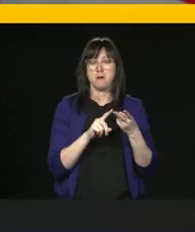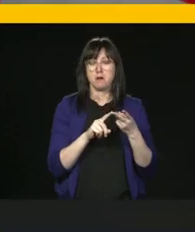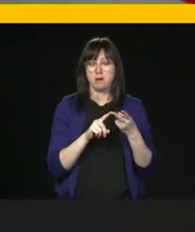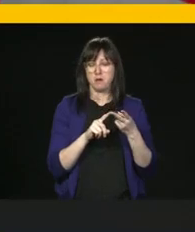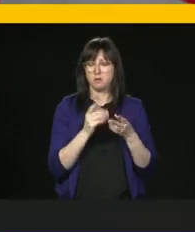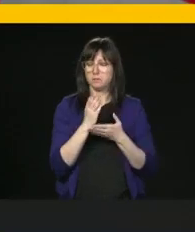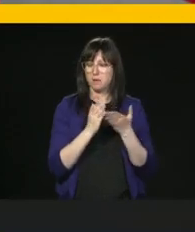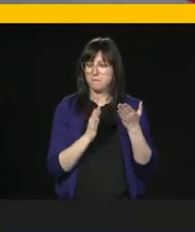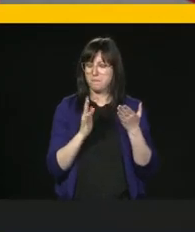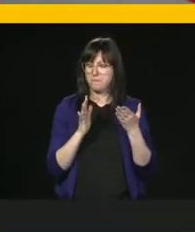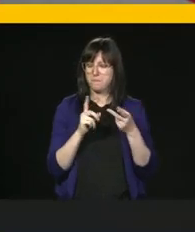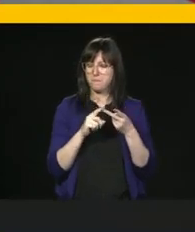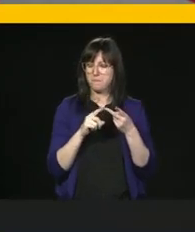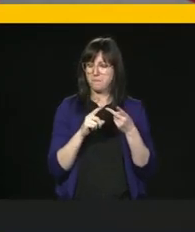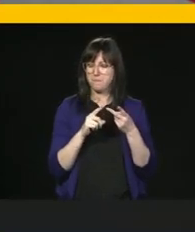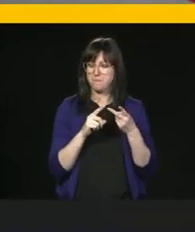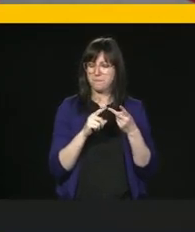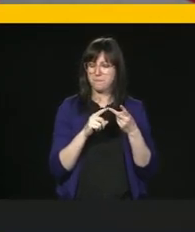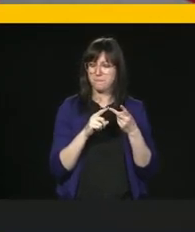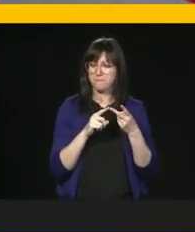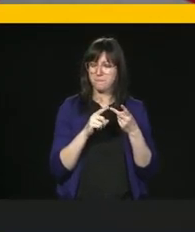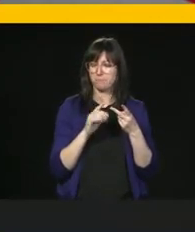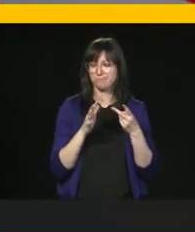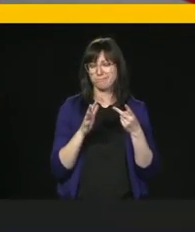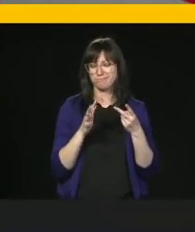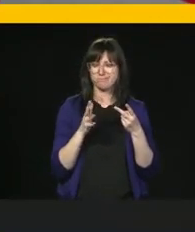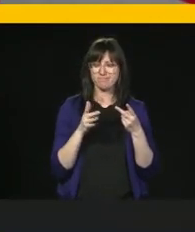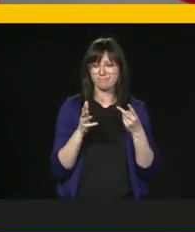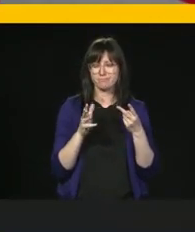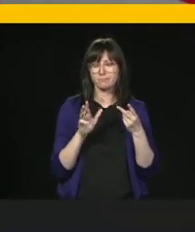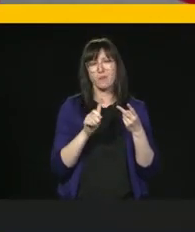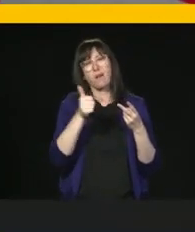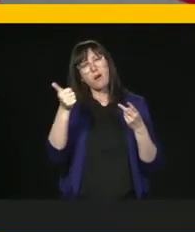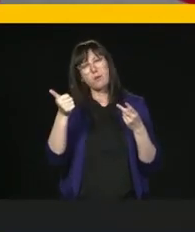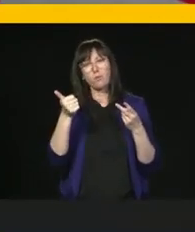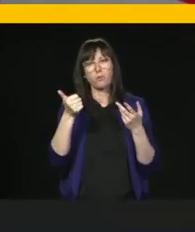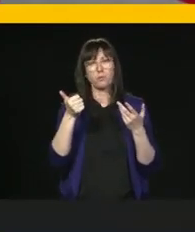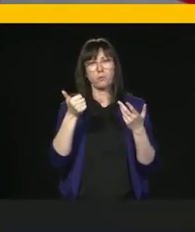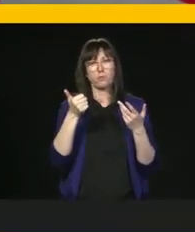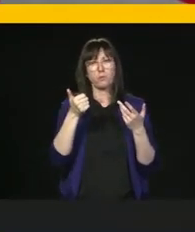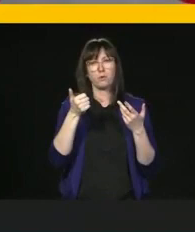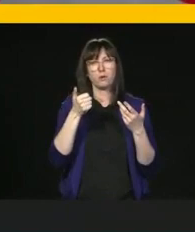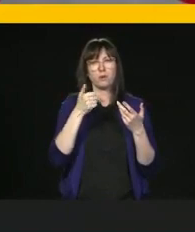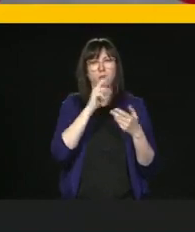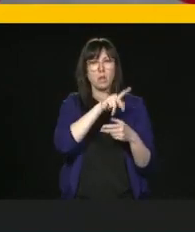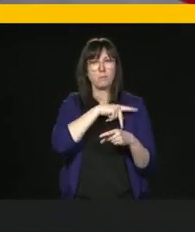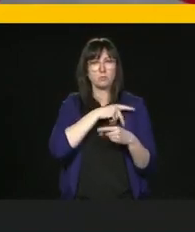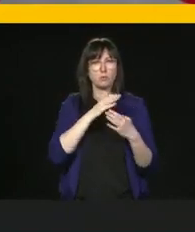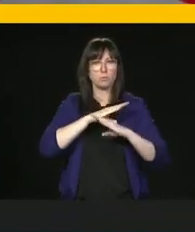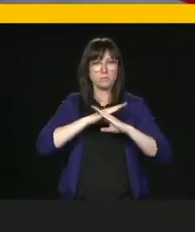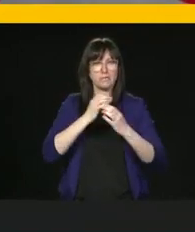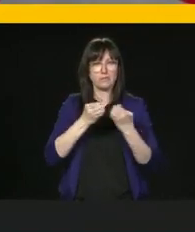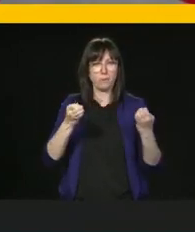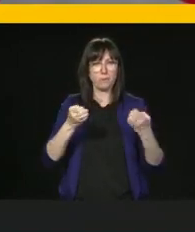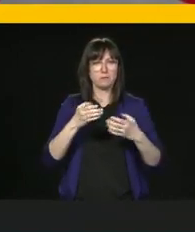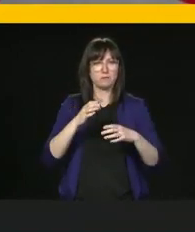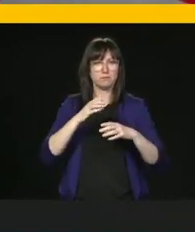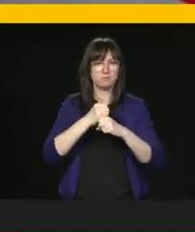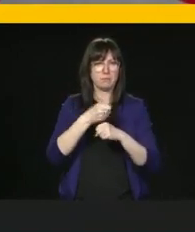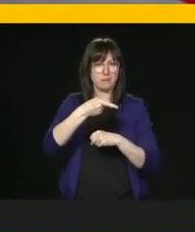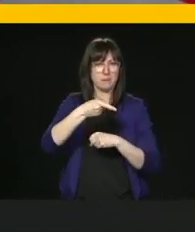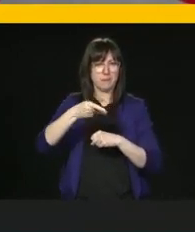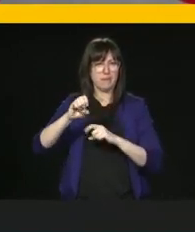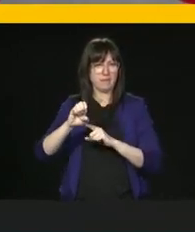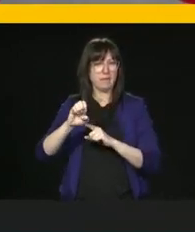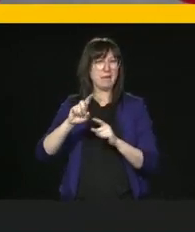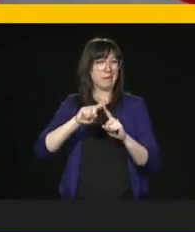some of the sort of other personal protective equipment. But I don't have those specific numbers. But we can certainly